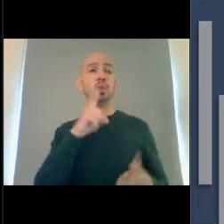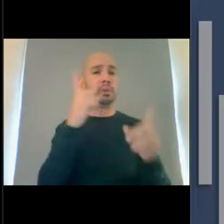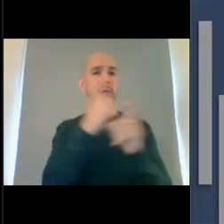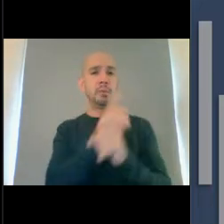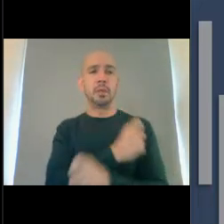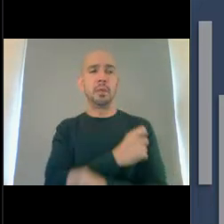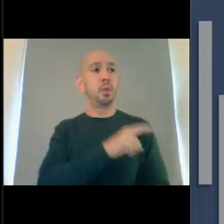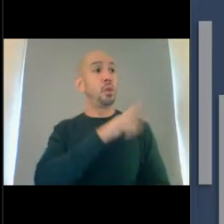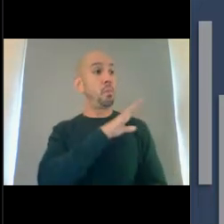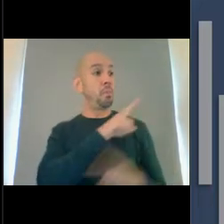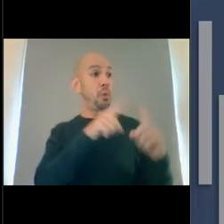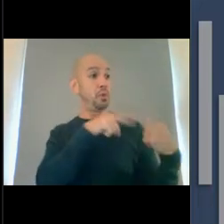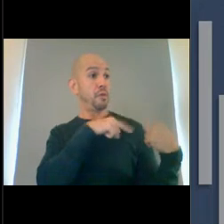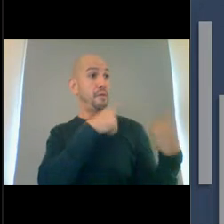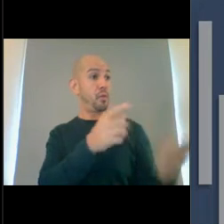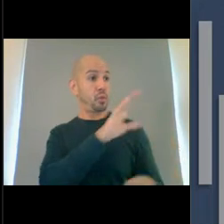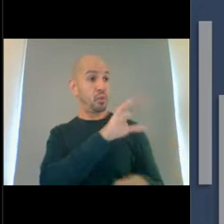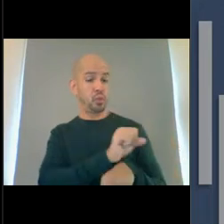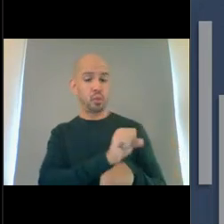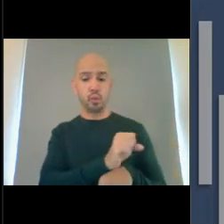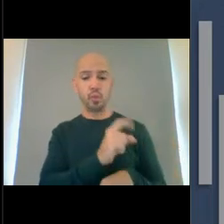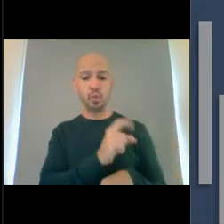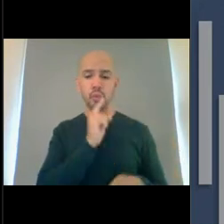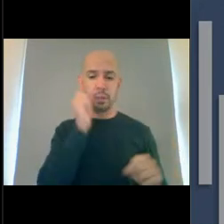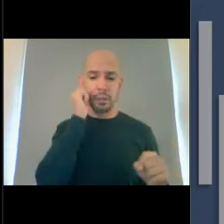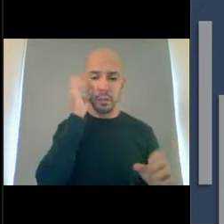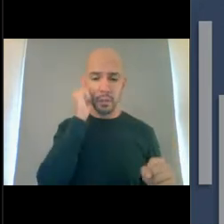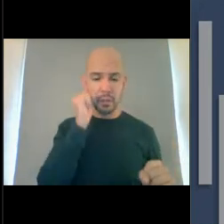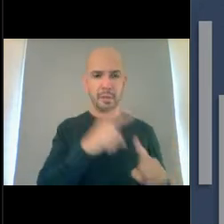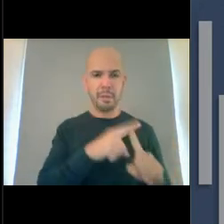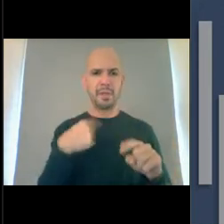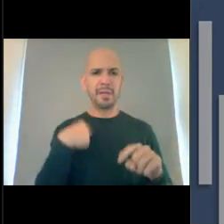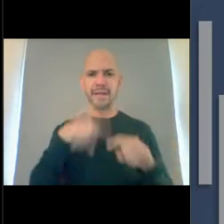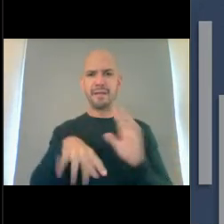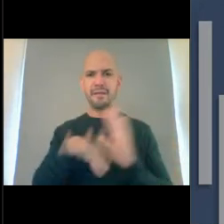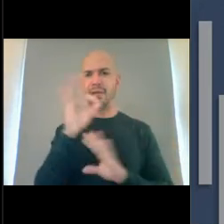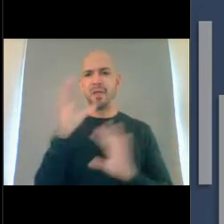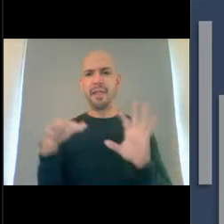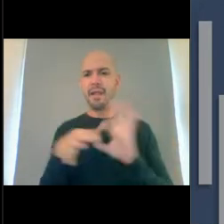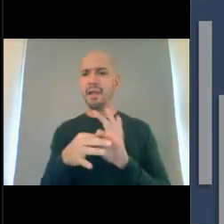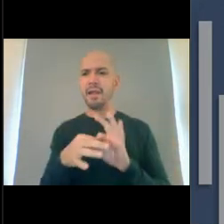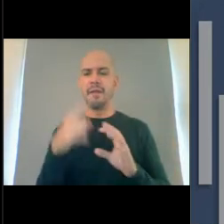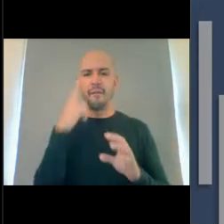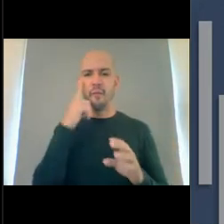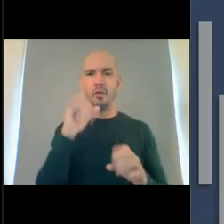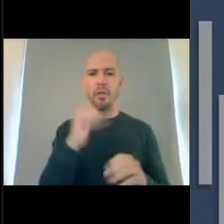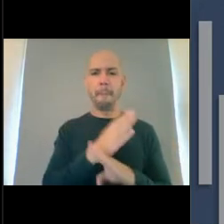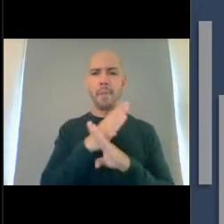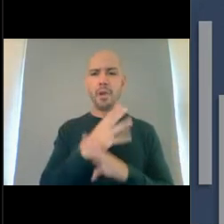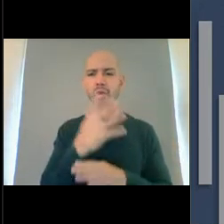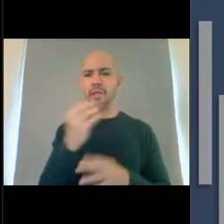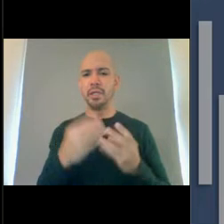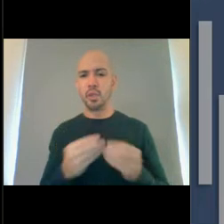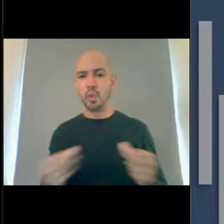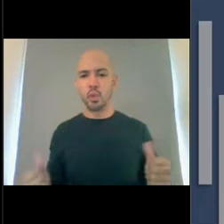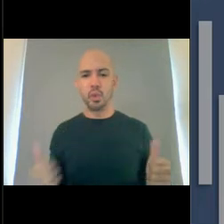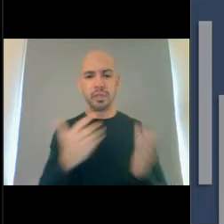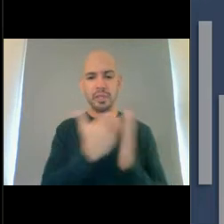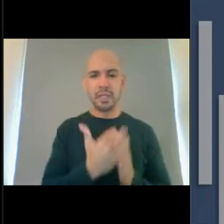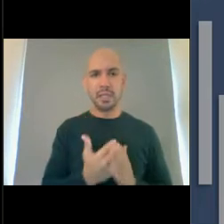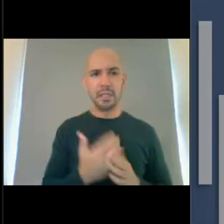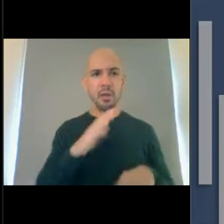it um other than the fact that i can't find the link to the barriers and solutions uh uh list on the